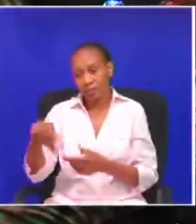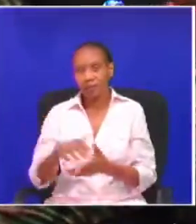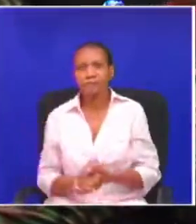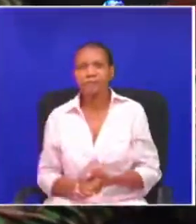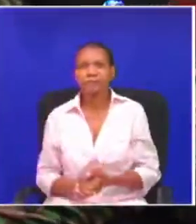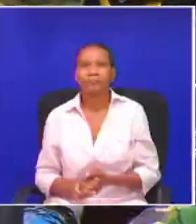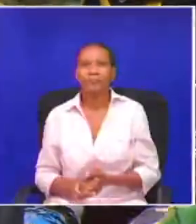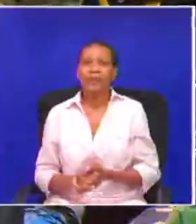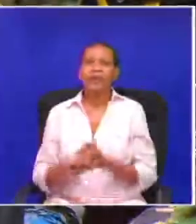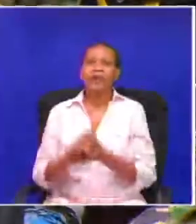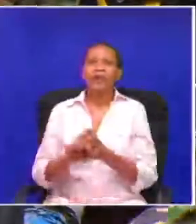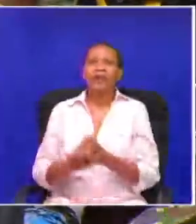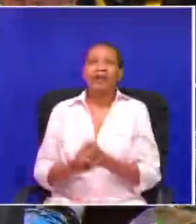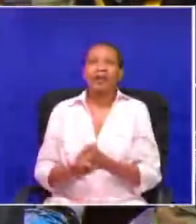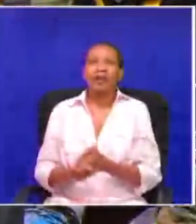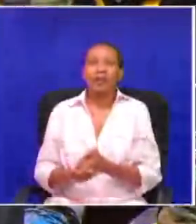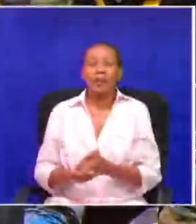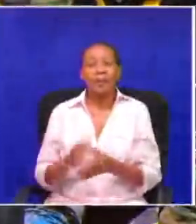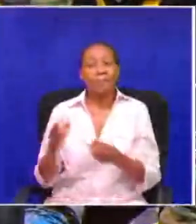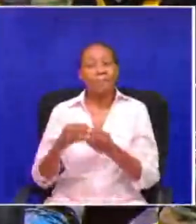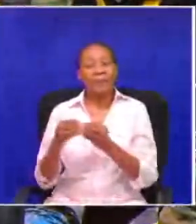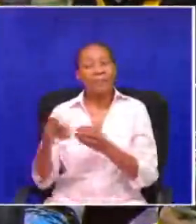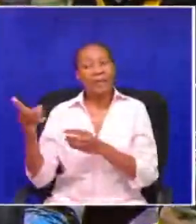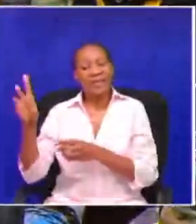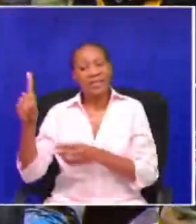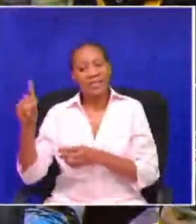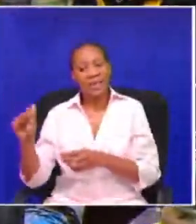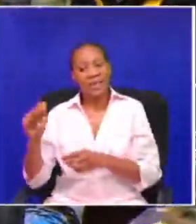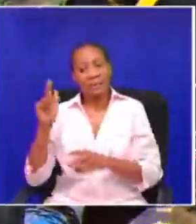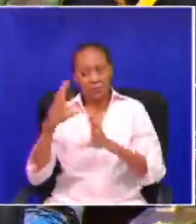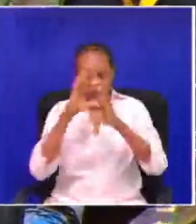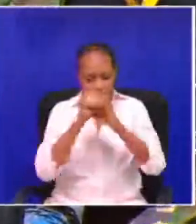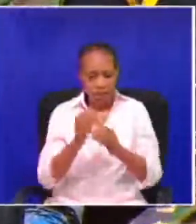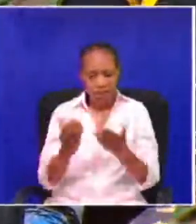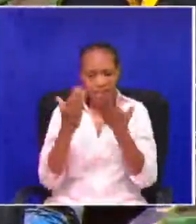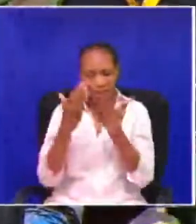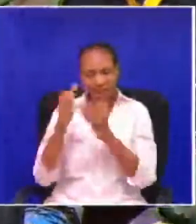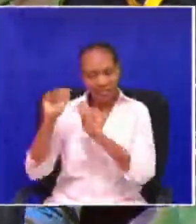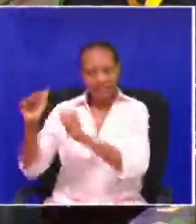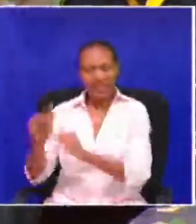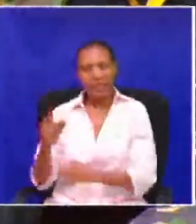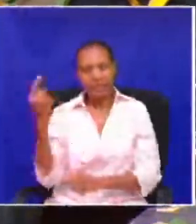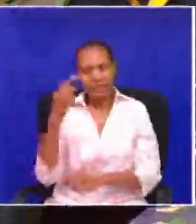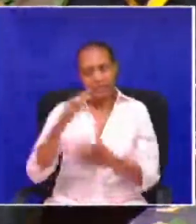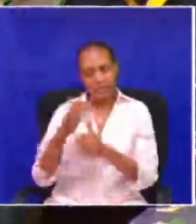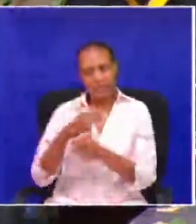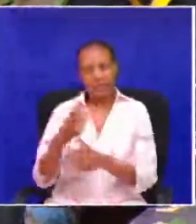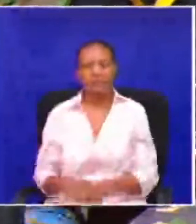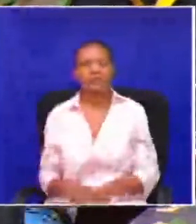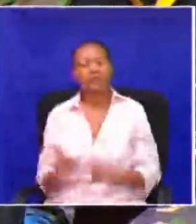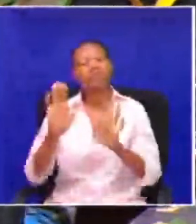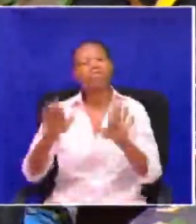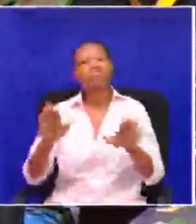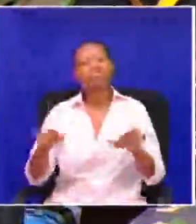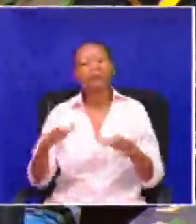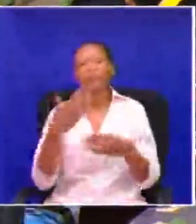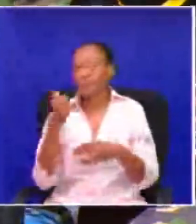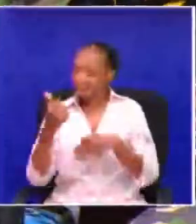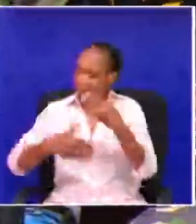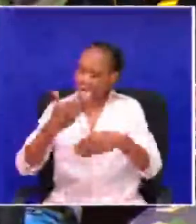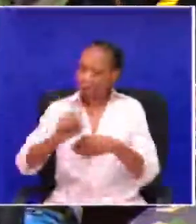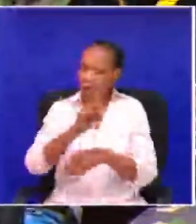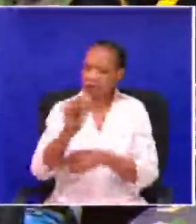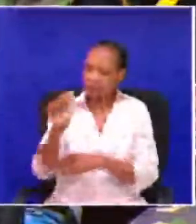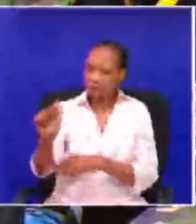Speaker, Honorable Steenhuisen must focus on his first year studies first before. Order. Honorable member, can you proceed with the